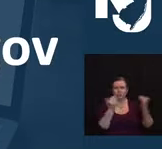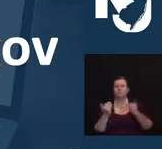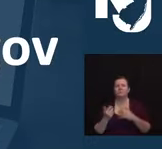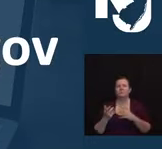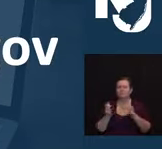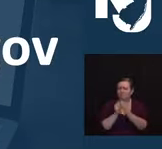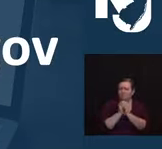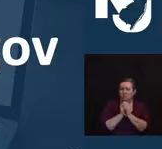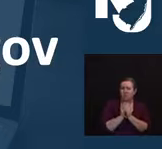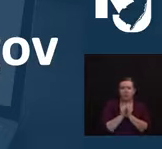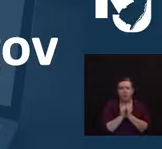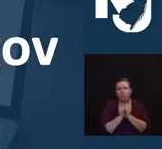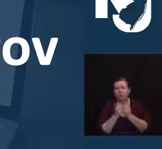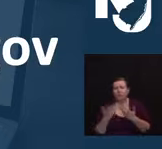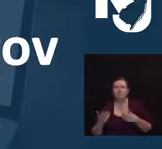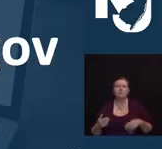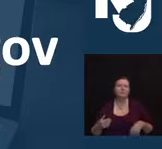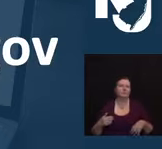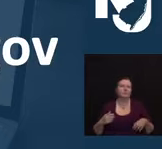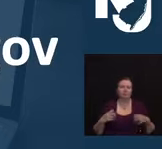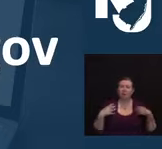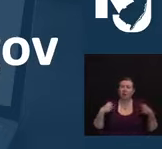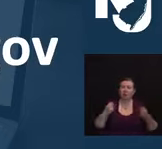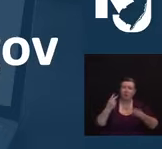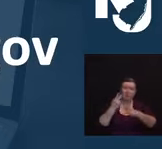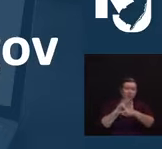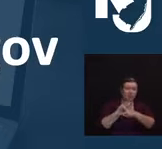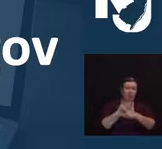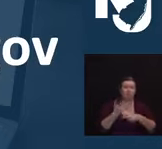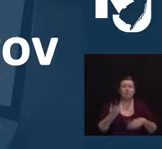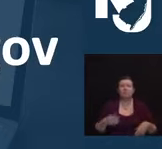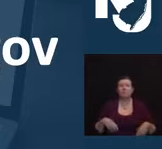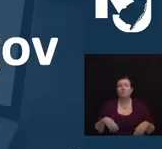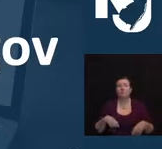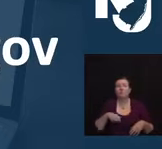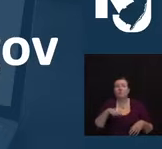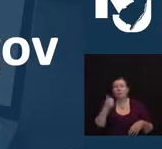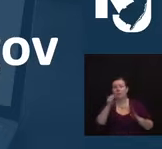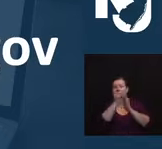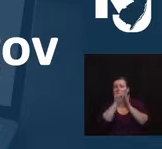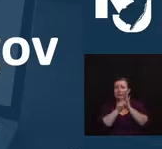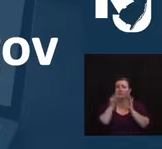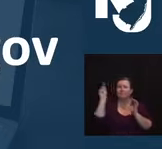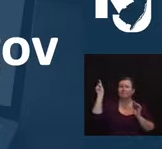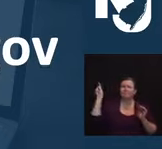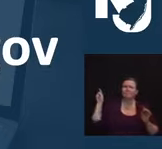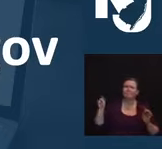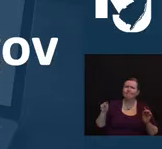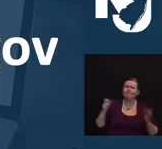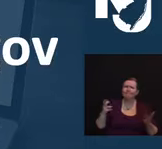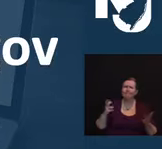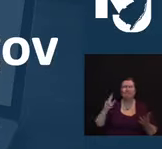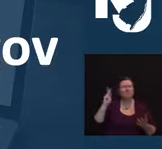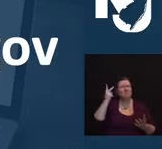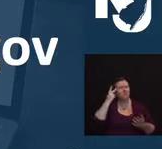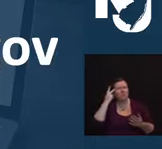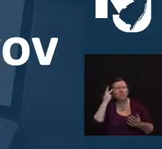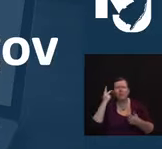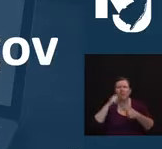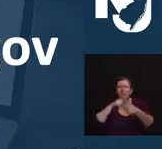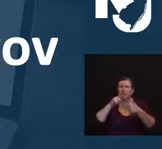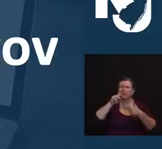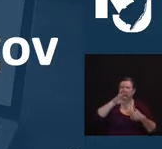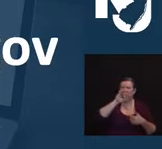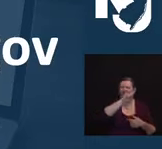states, which are prioritizing, frankly, flat-out politics over public health, Texas and Mississippi come to mind, our